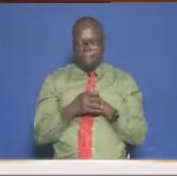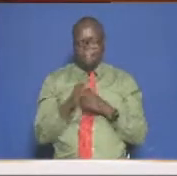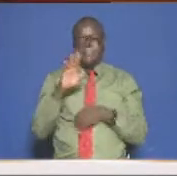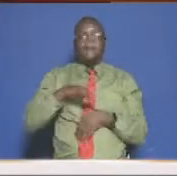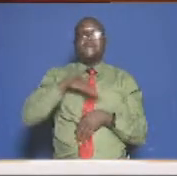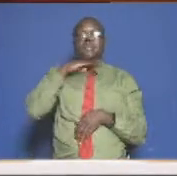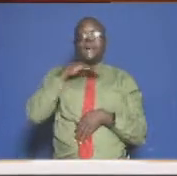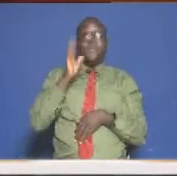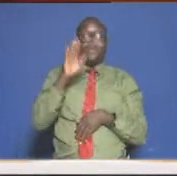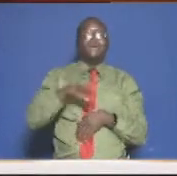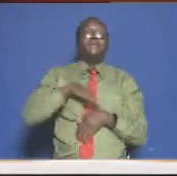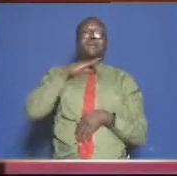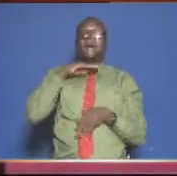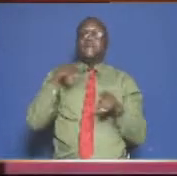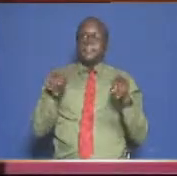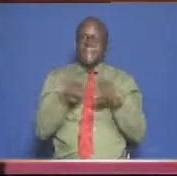die.